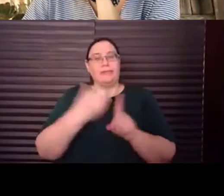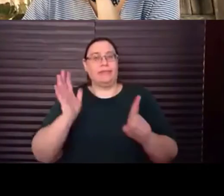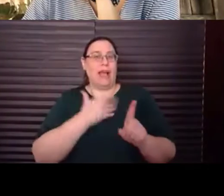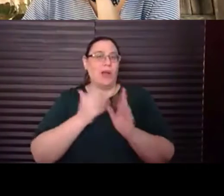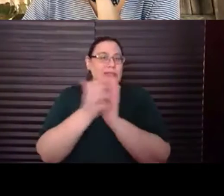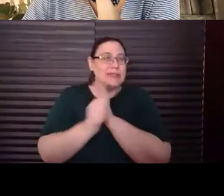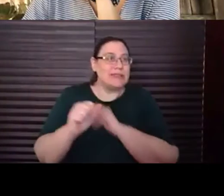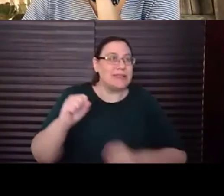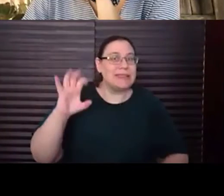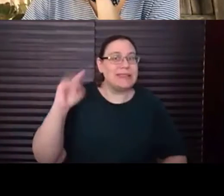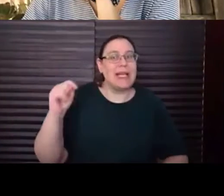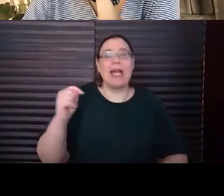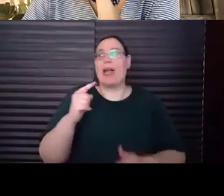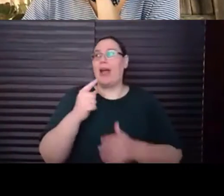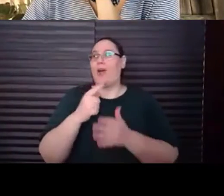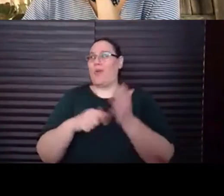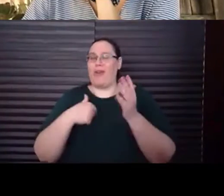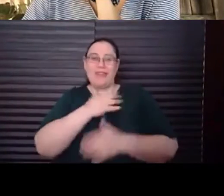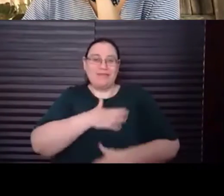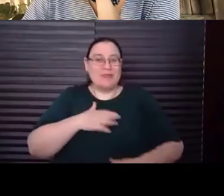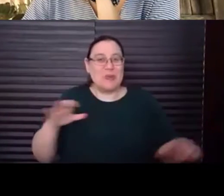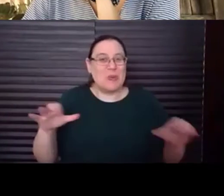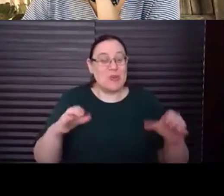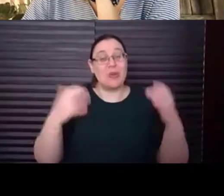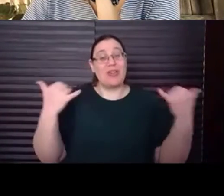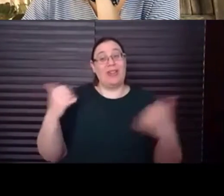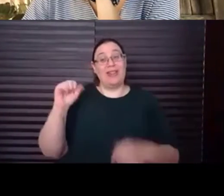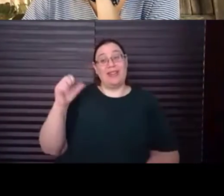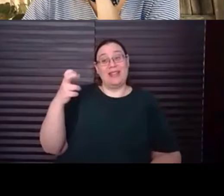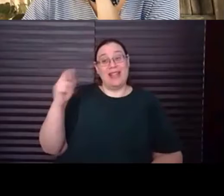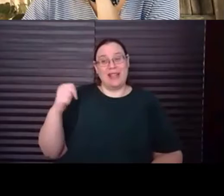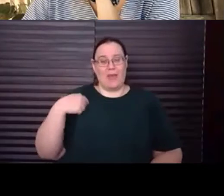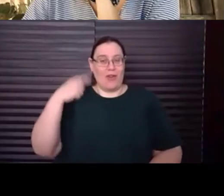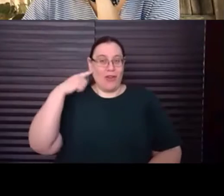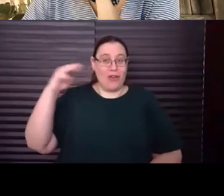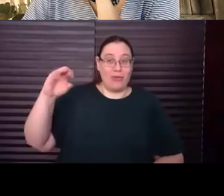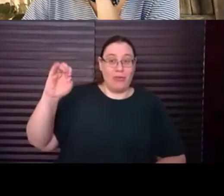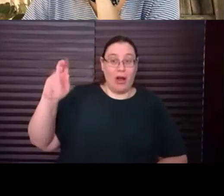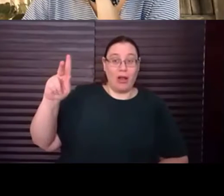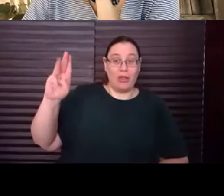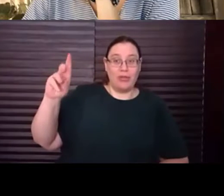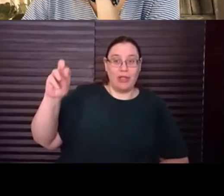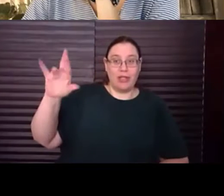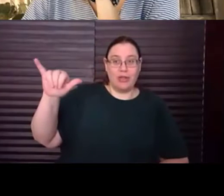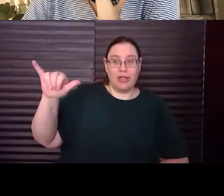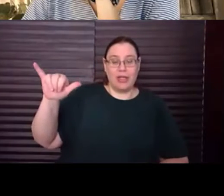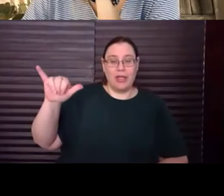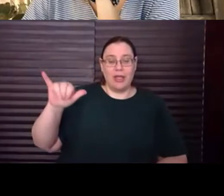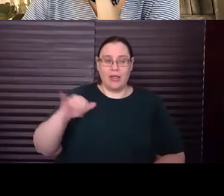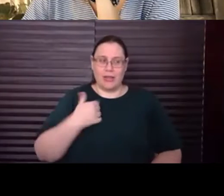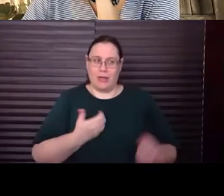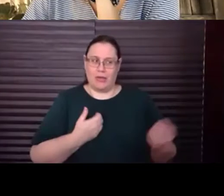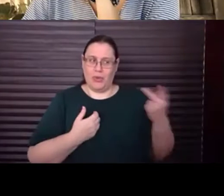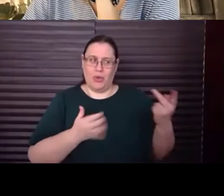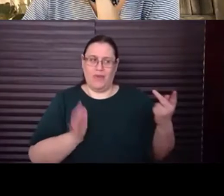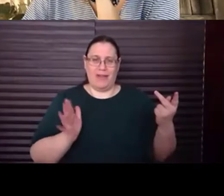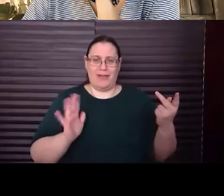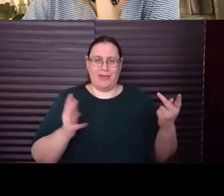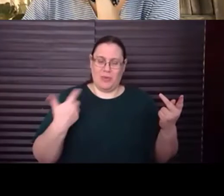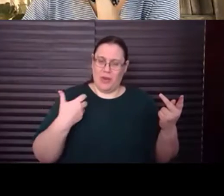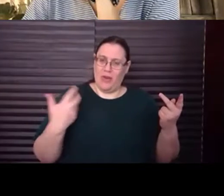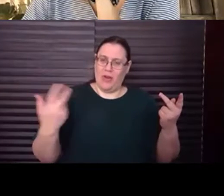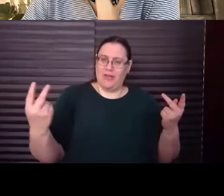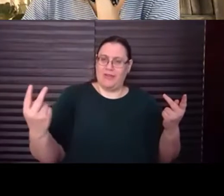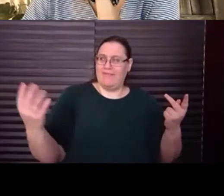set and the things that we like to do. And when we got to this season and we heard it was mockumentary, instead of just the two of us, we wanted to